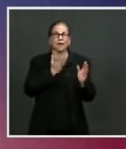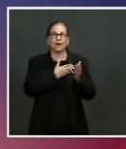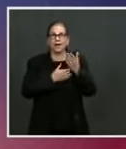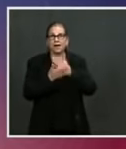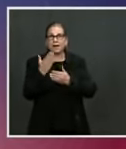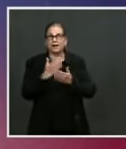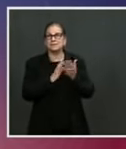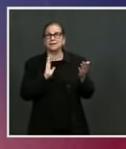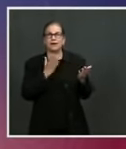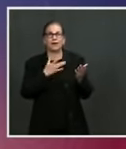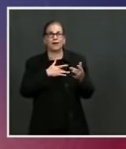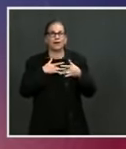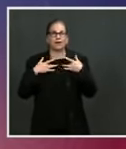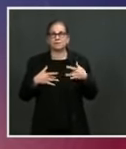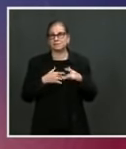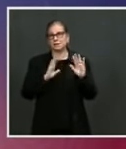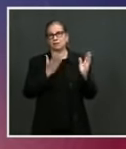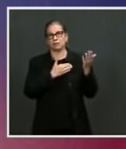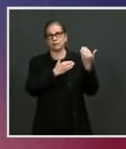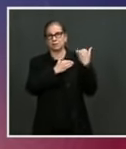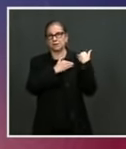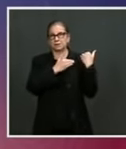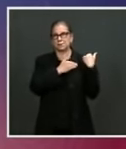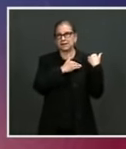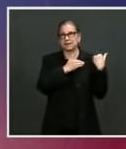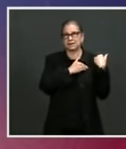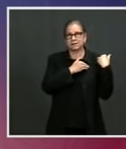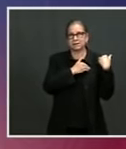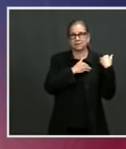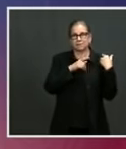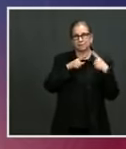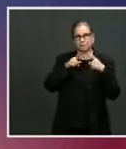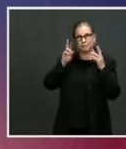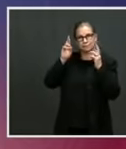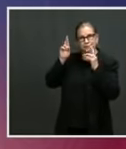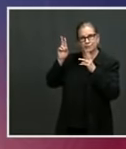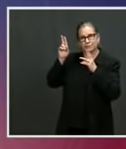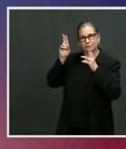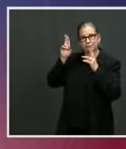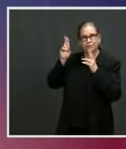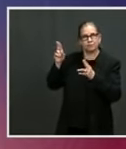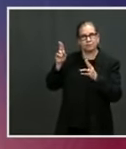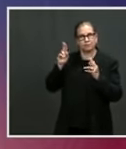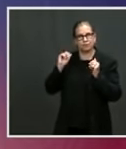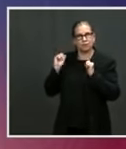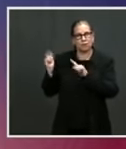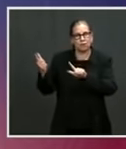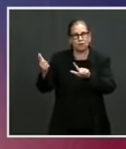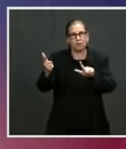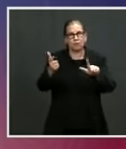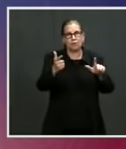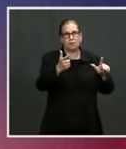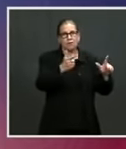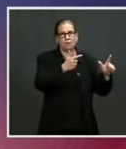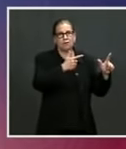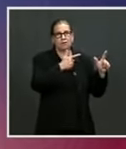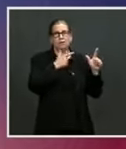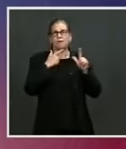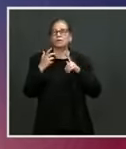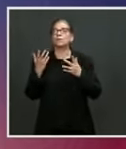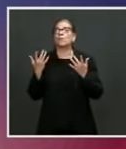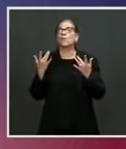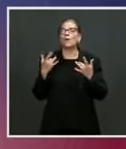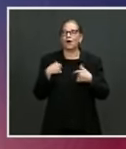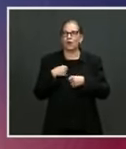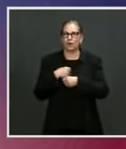proposition that all of us are created equal and deserve to be treated that way throughout